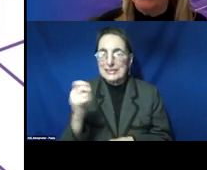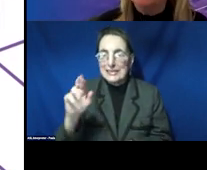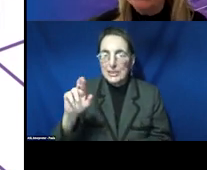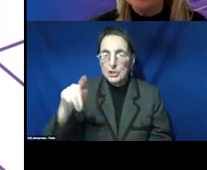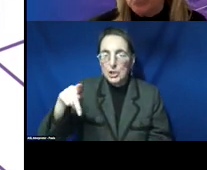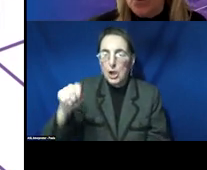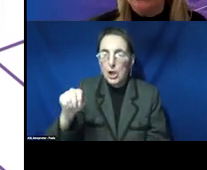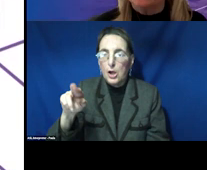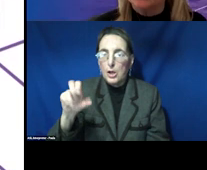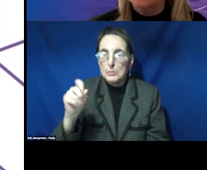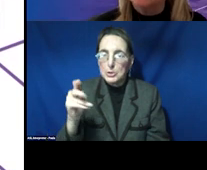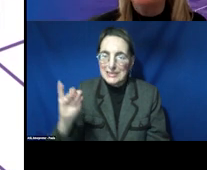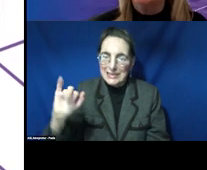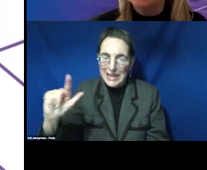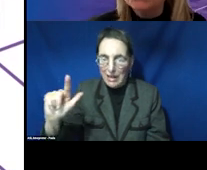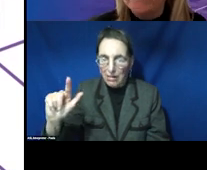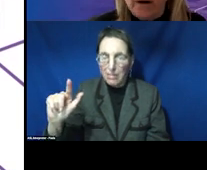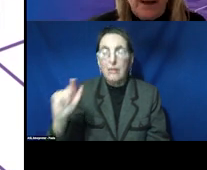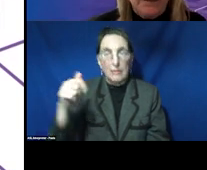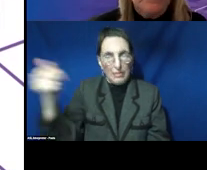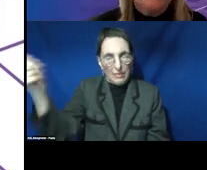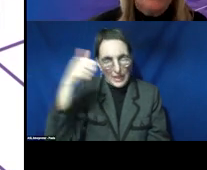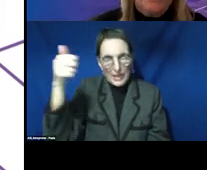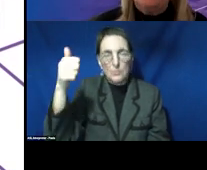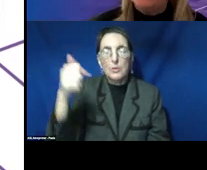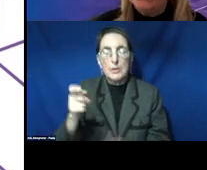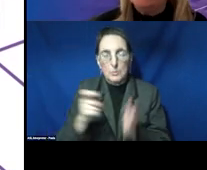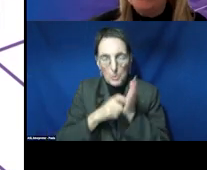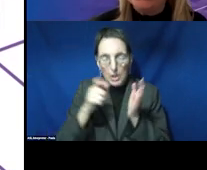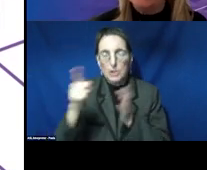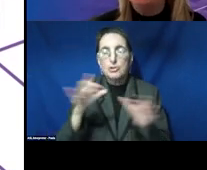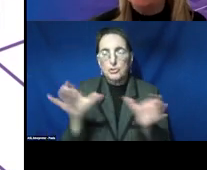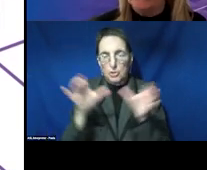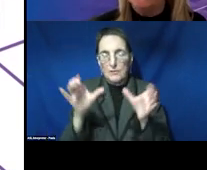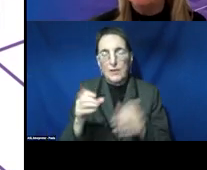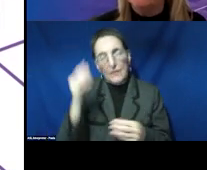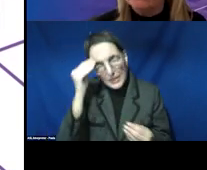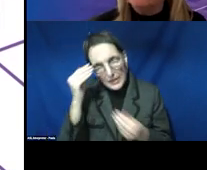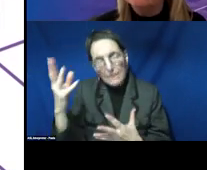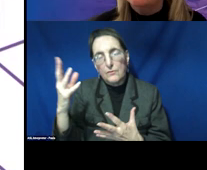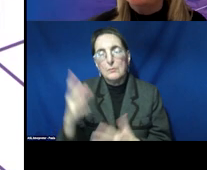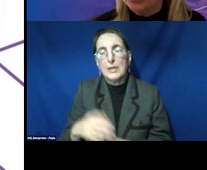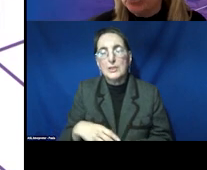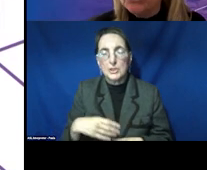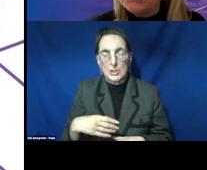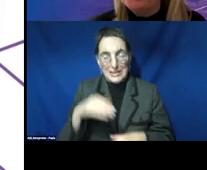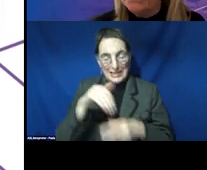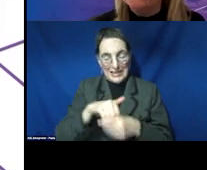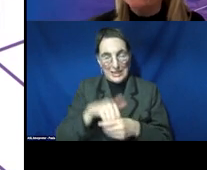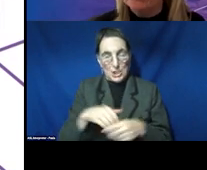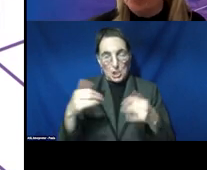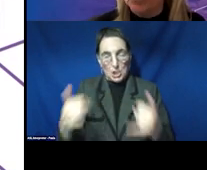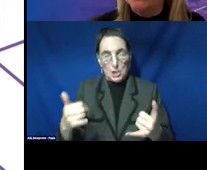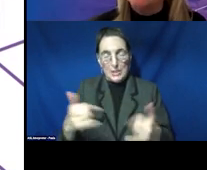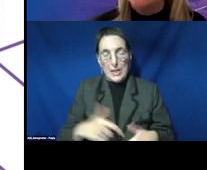personnel will be required to certify that the information provided in the current and